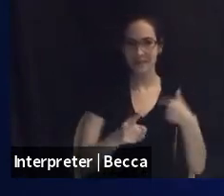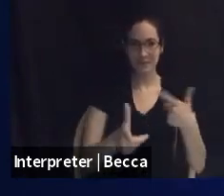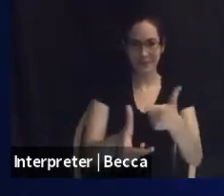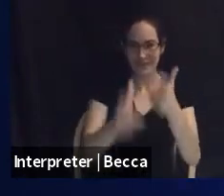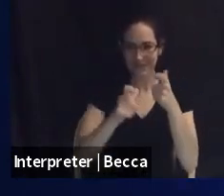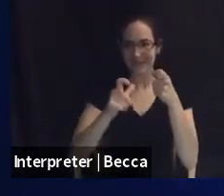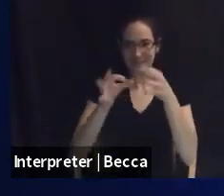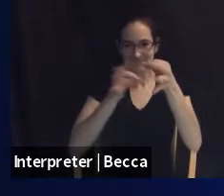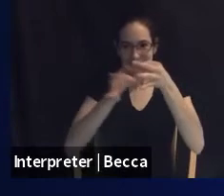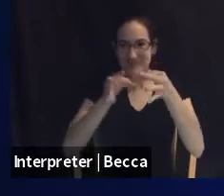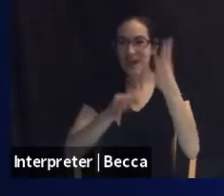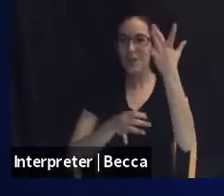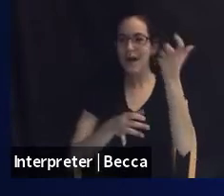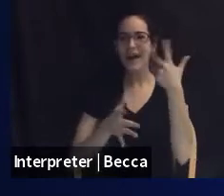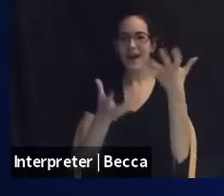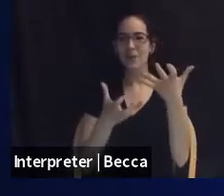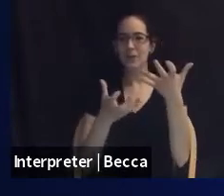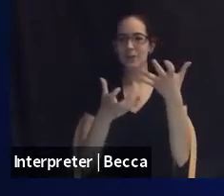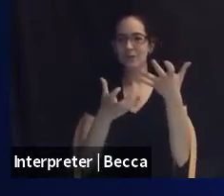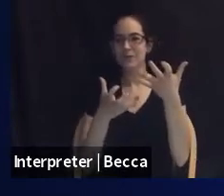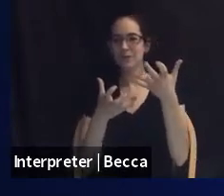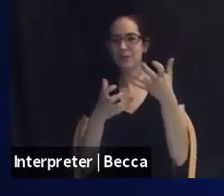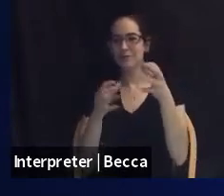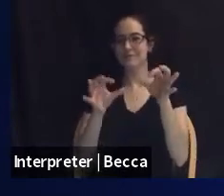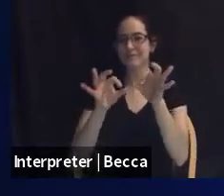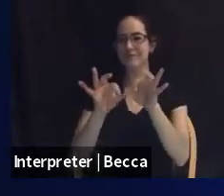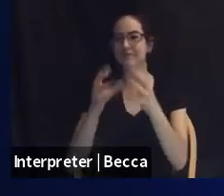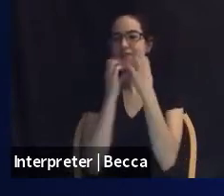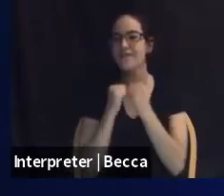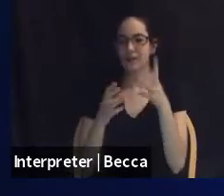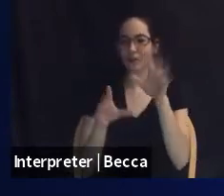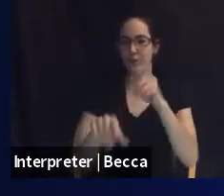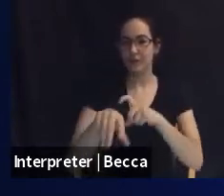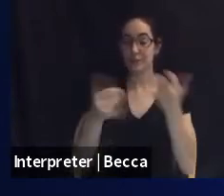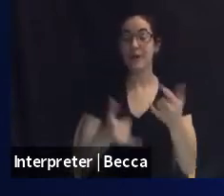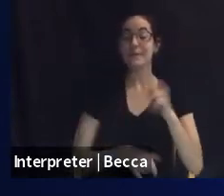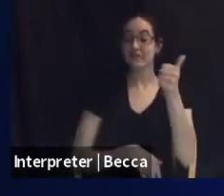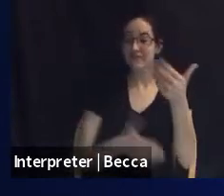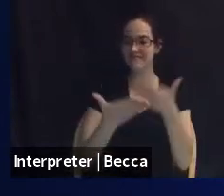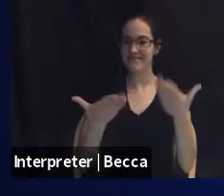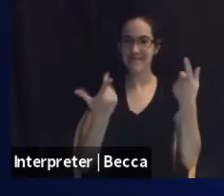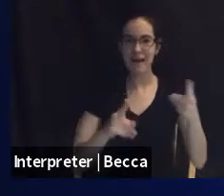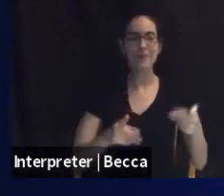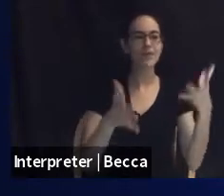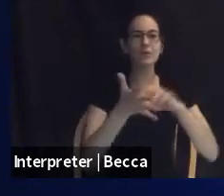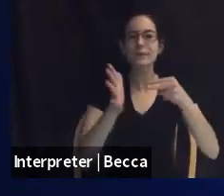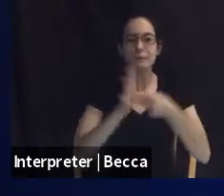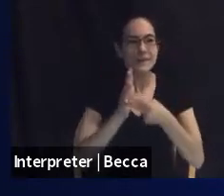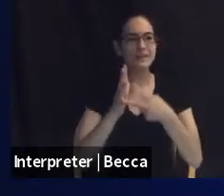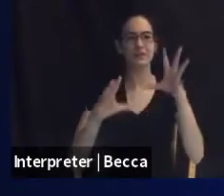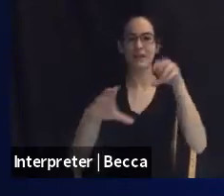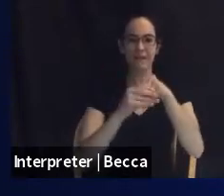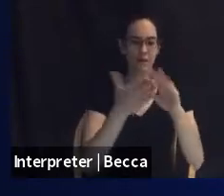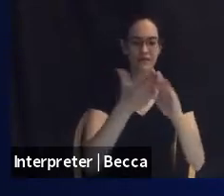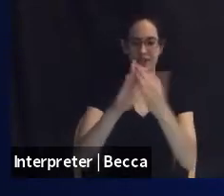can because I want to make sure you enjoy our time together. There's 10 things that happen that we can learn from of what it really means to be part of